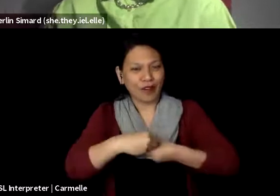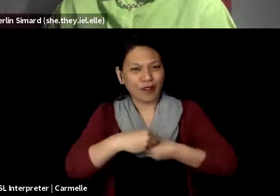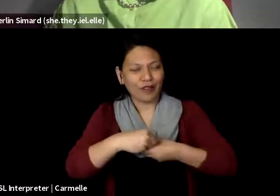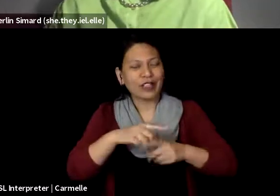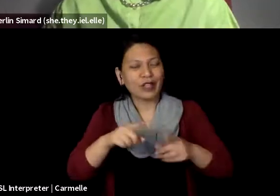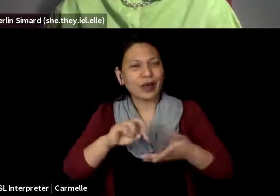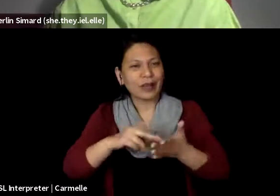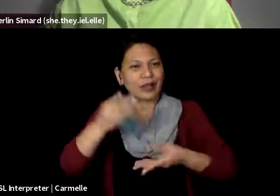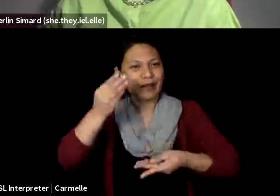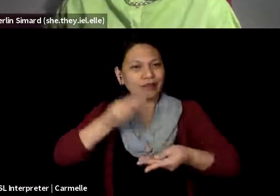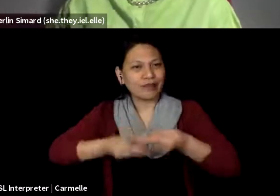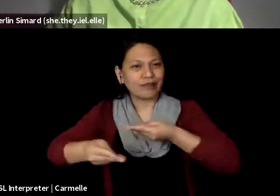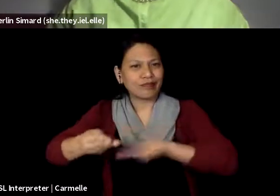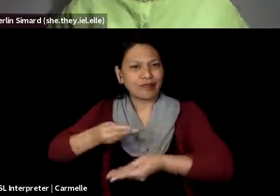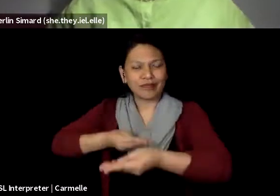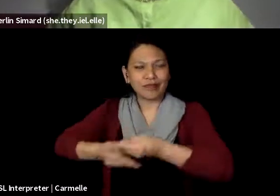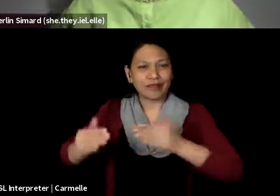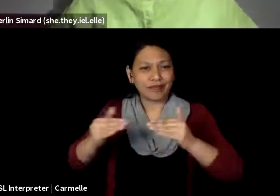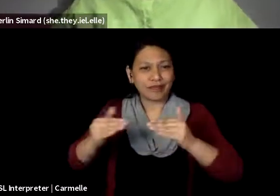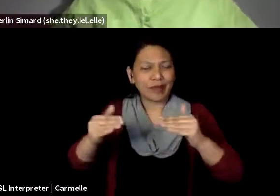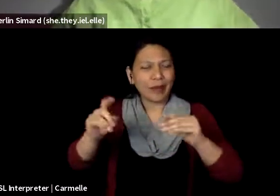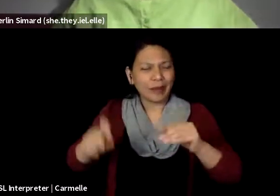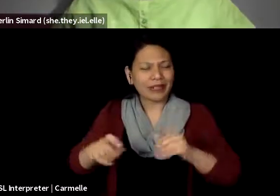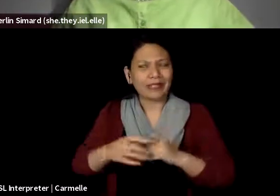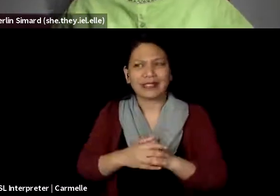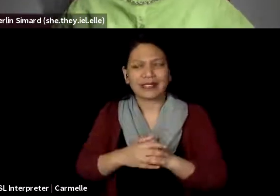definitely power has to be shared.